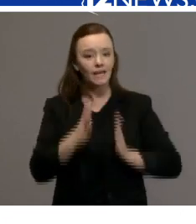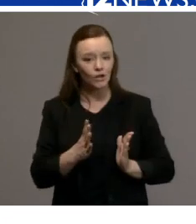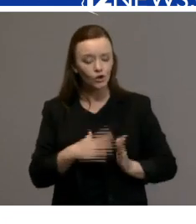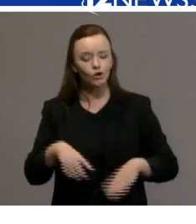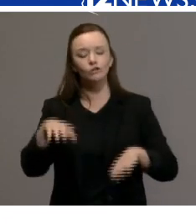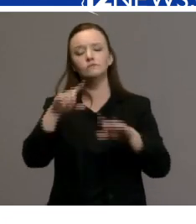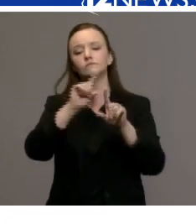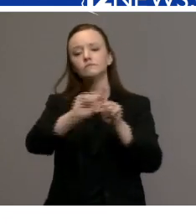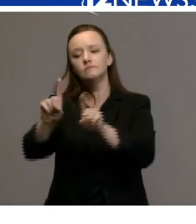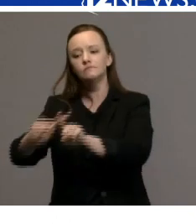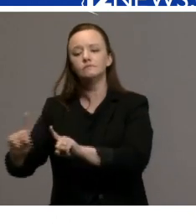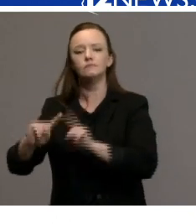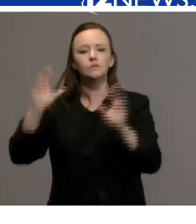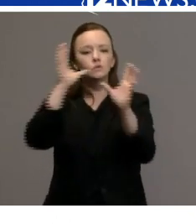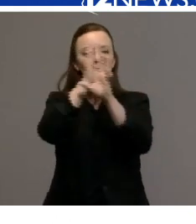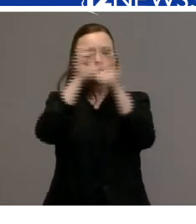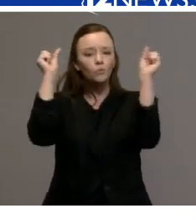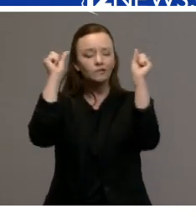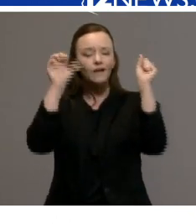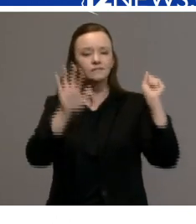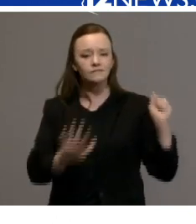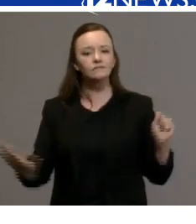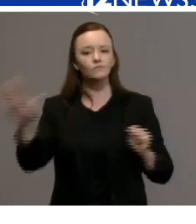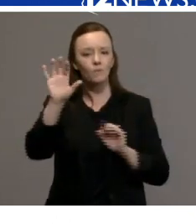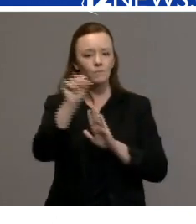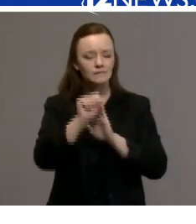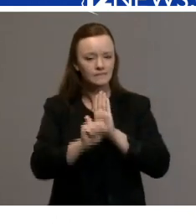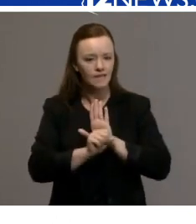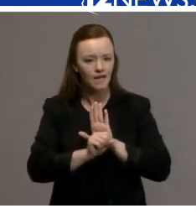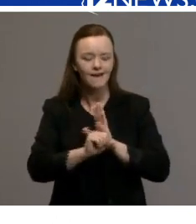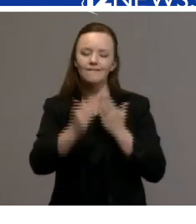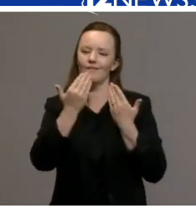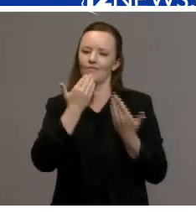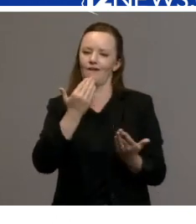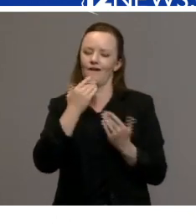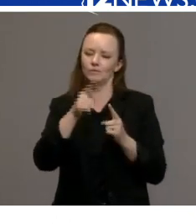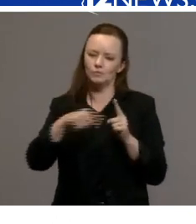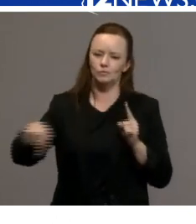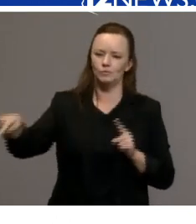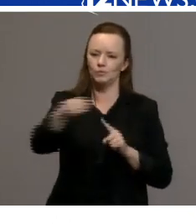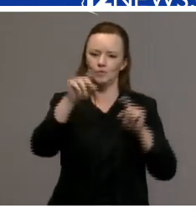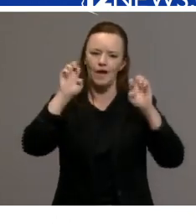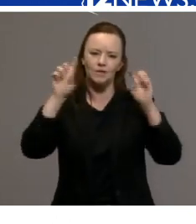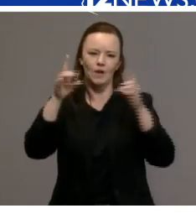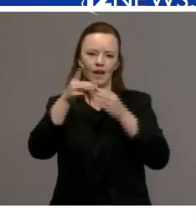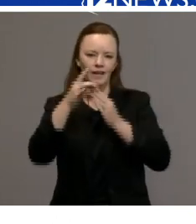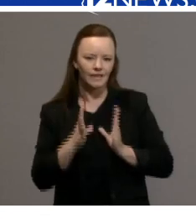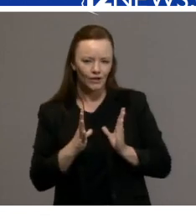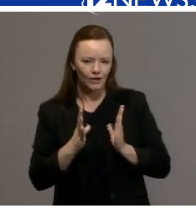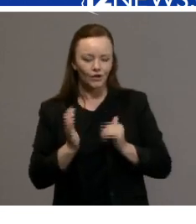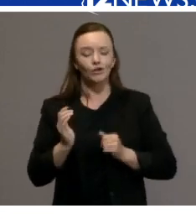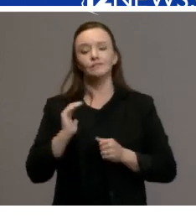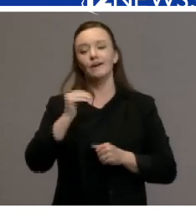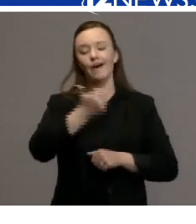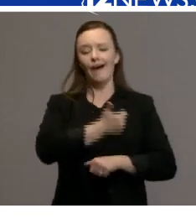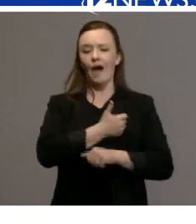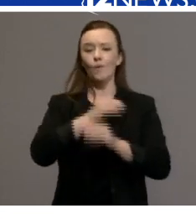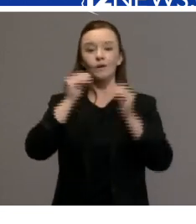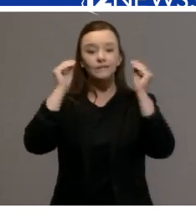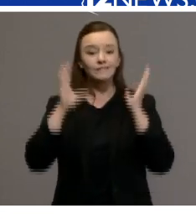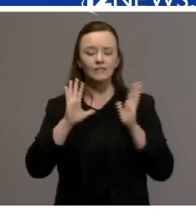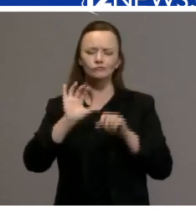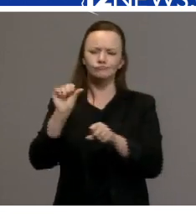state earlier this week. I want to thank these people. Our hardworking teachers, principals,